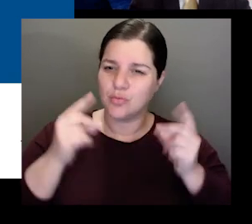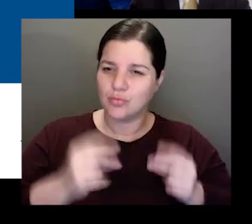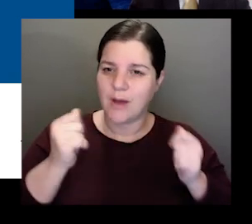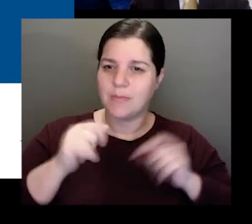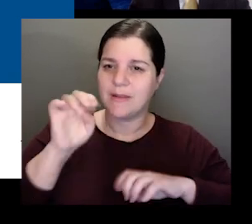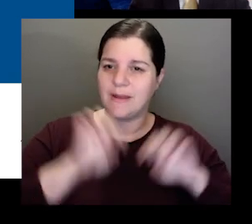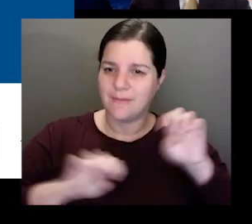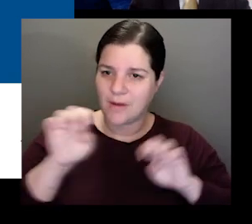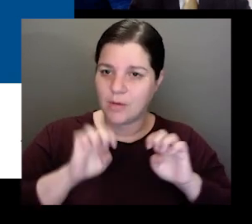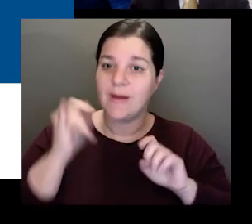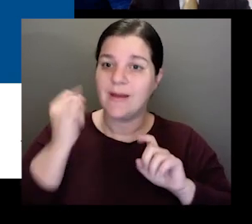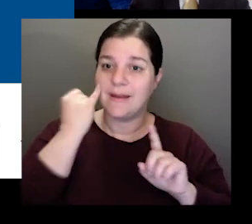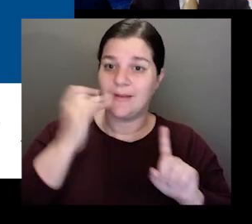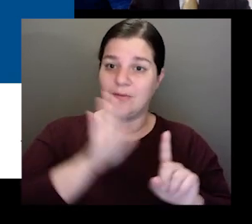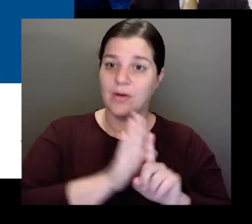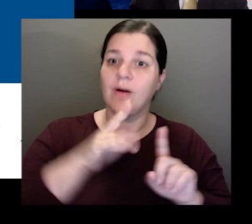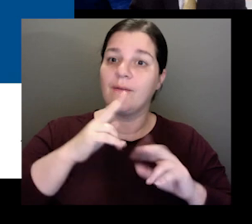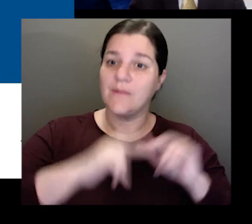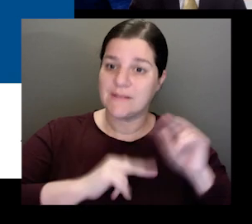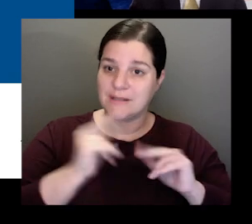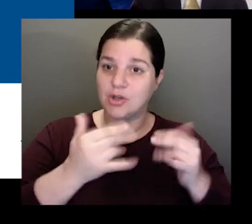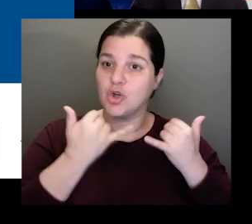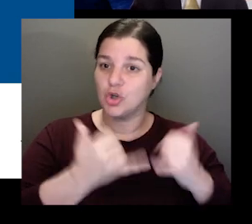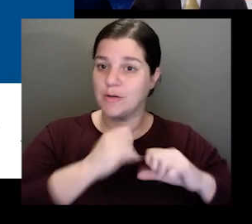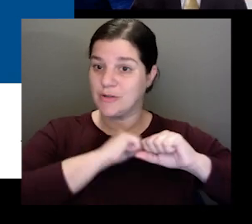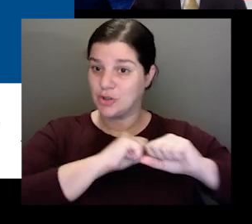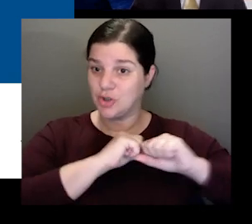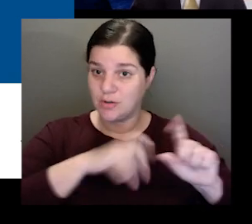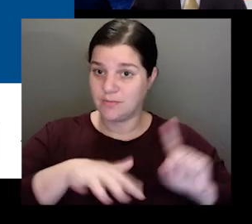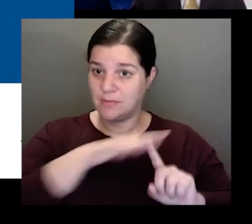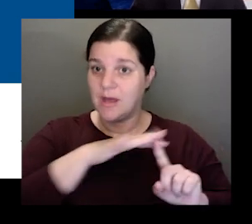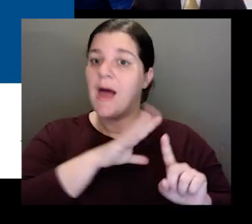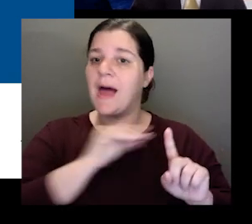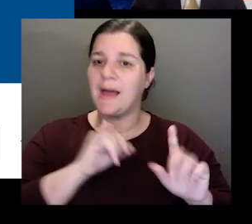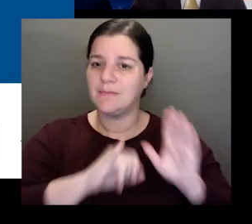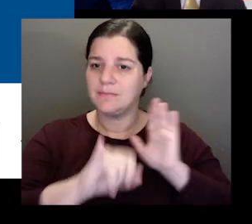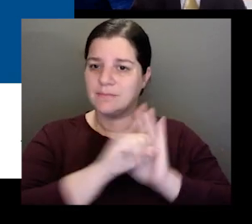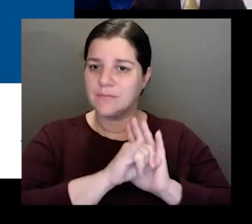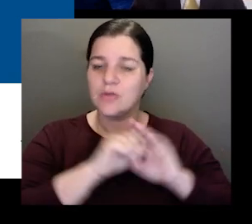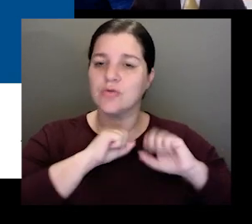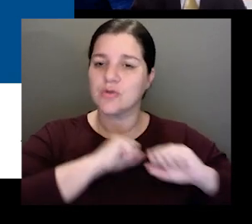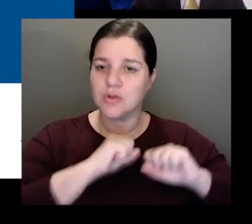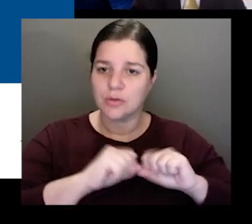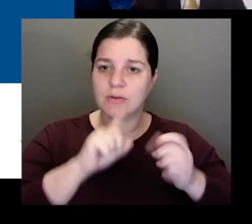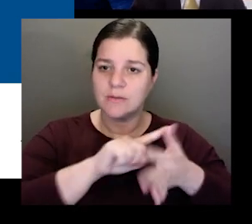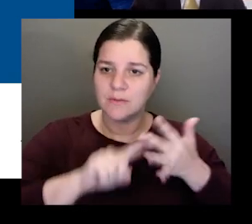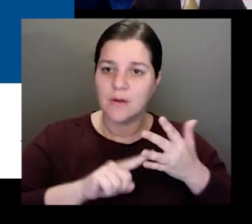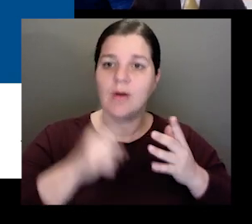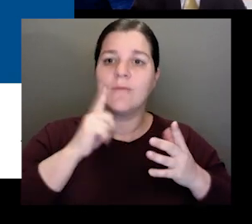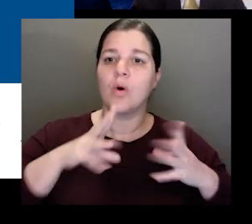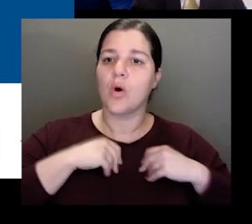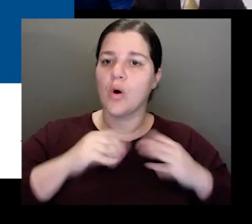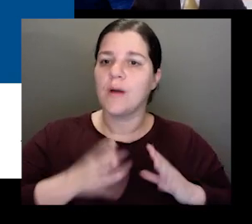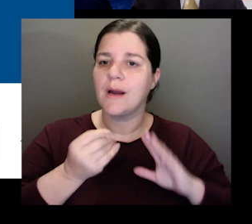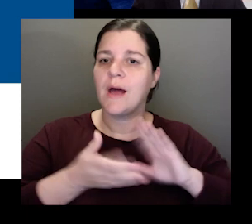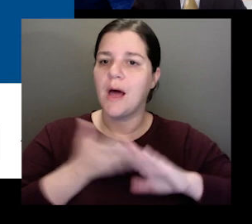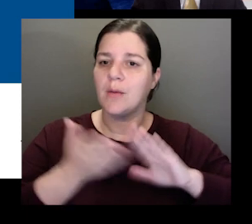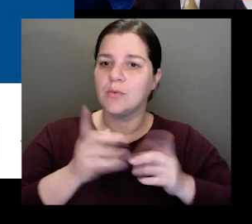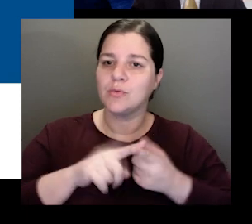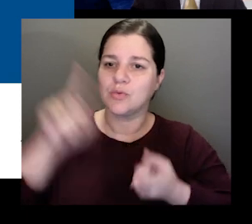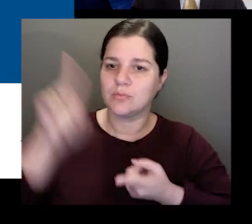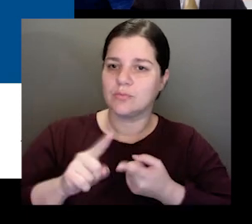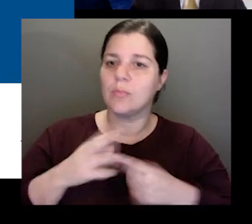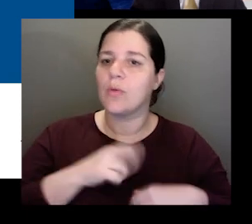facility's current security posture and identify security options for infrastructure owners and operators to mitigate relevant